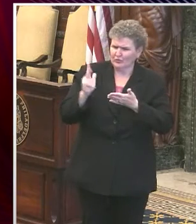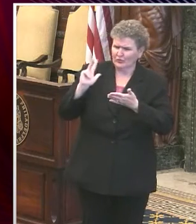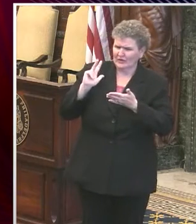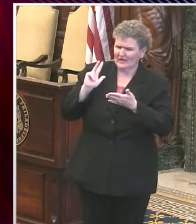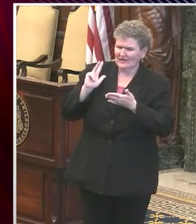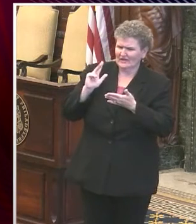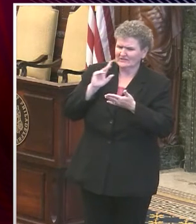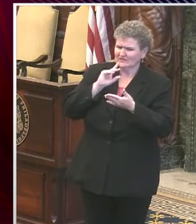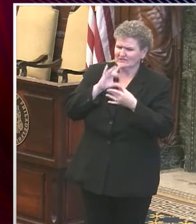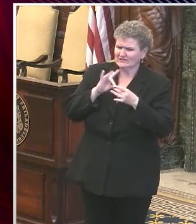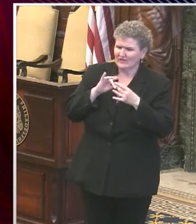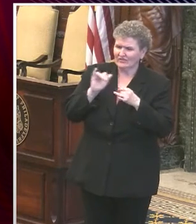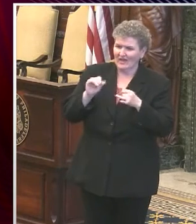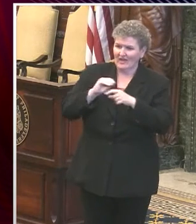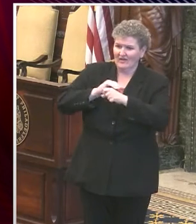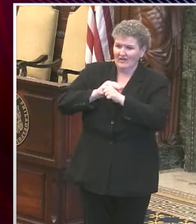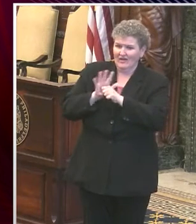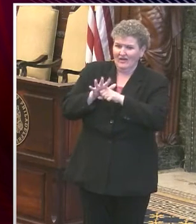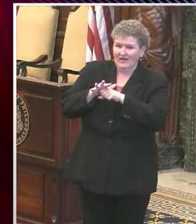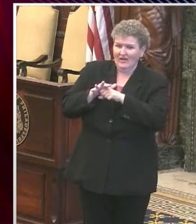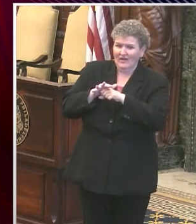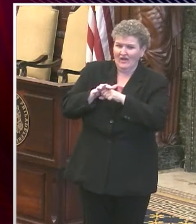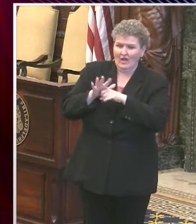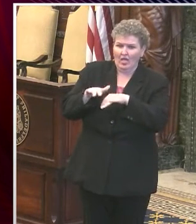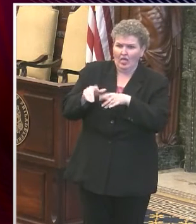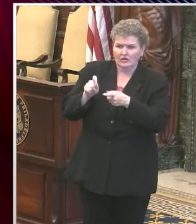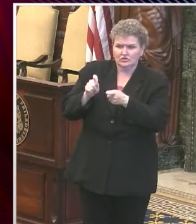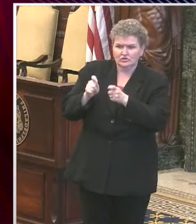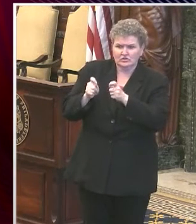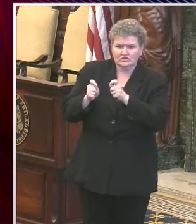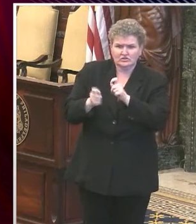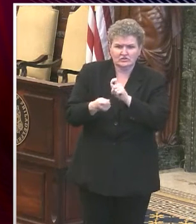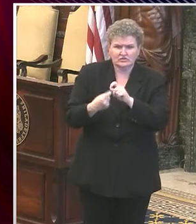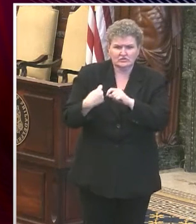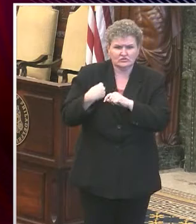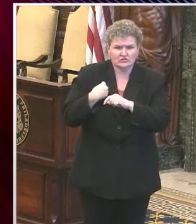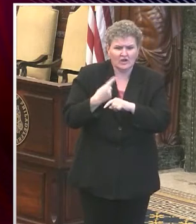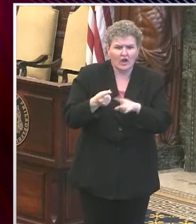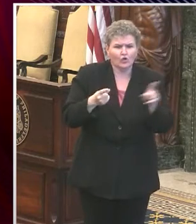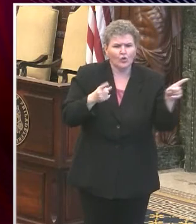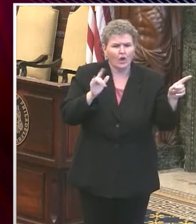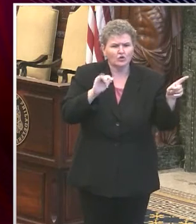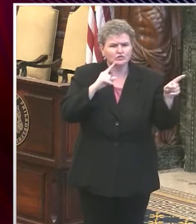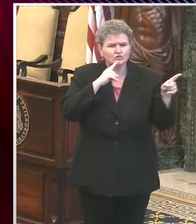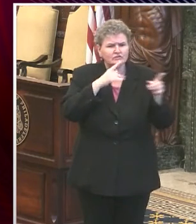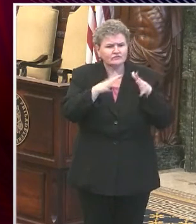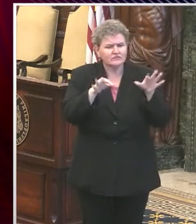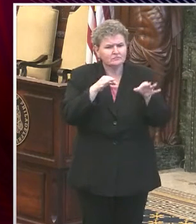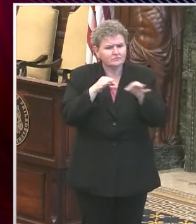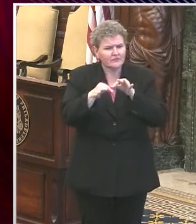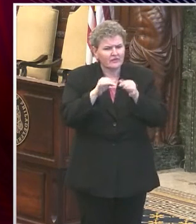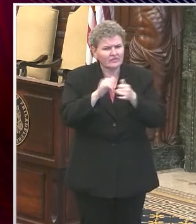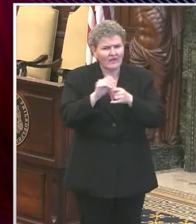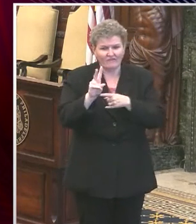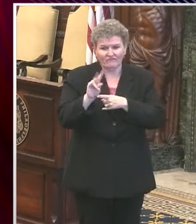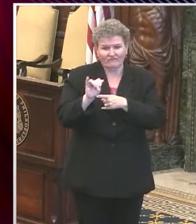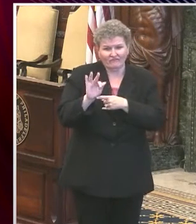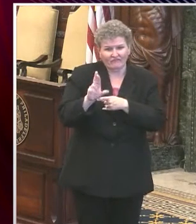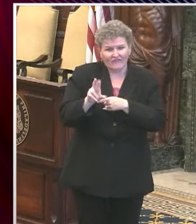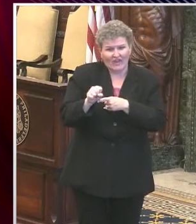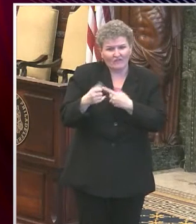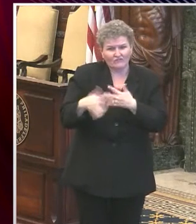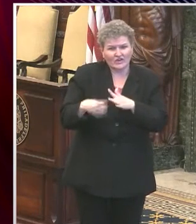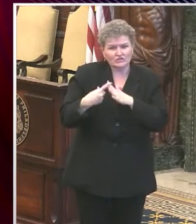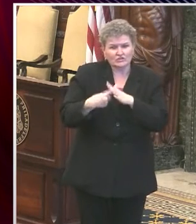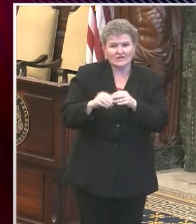the virus situation hadn't really changed. And you also said that you explained that the virus started in New York, moved